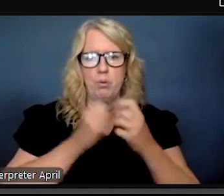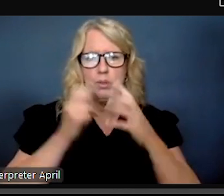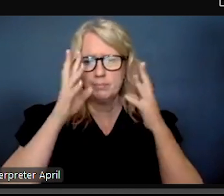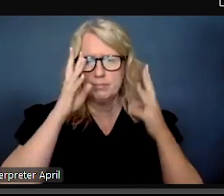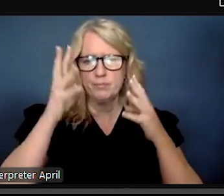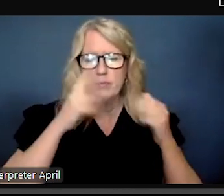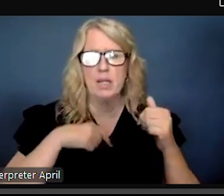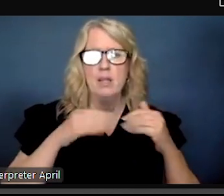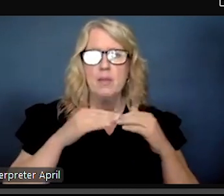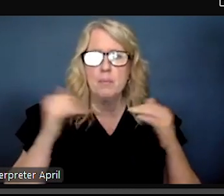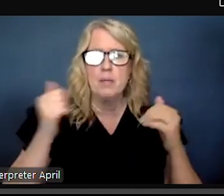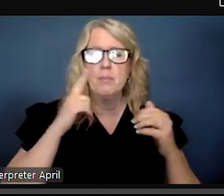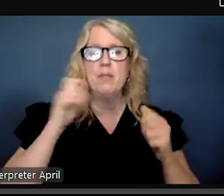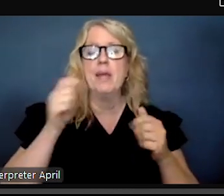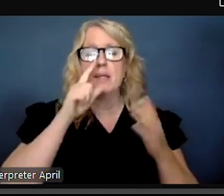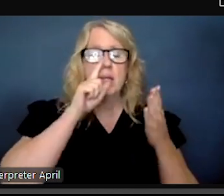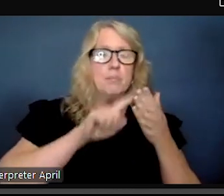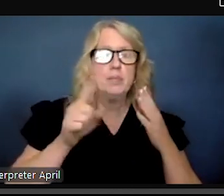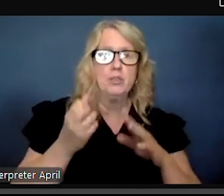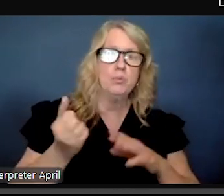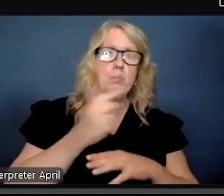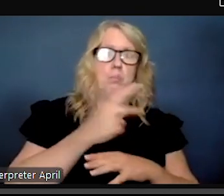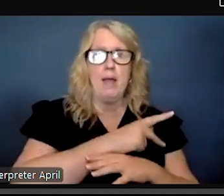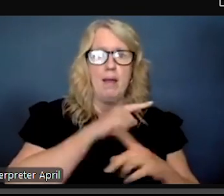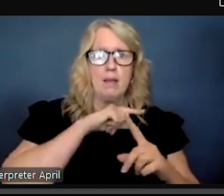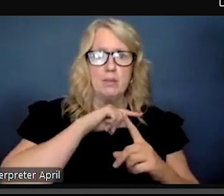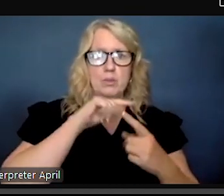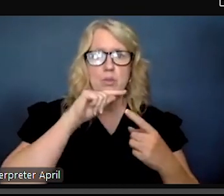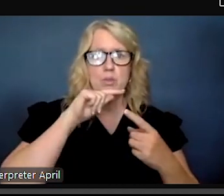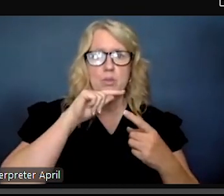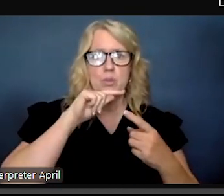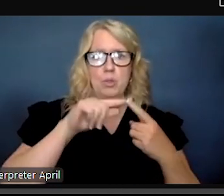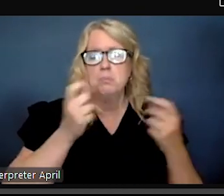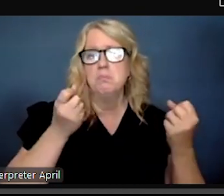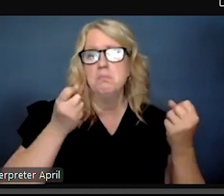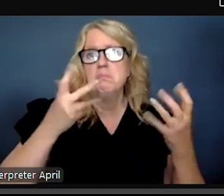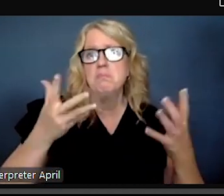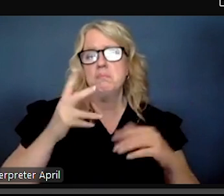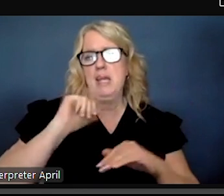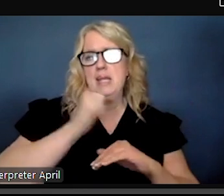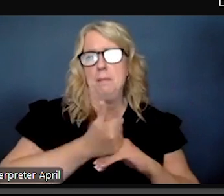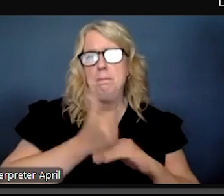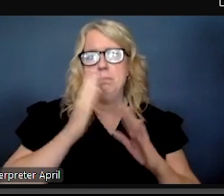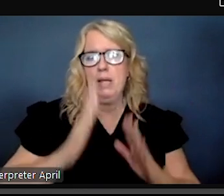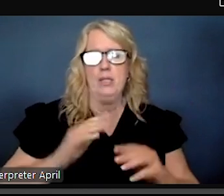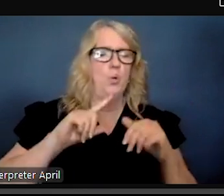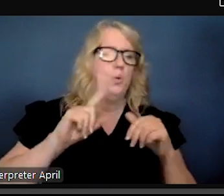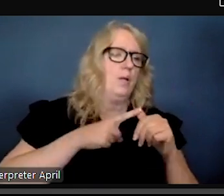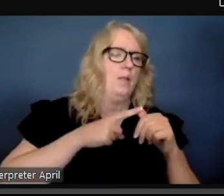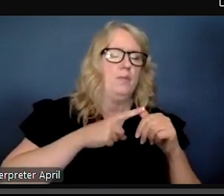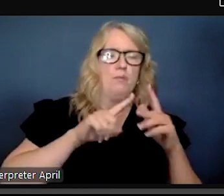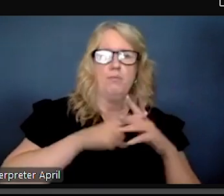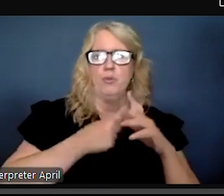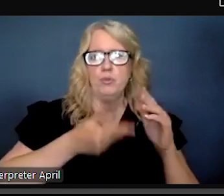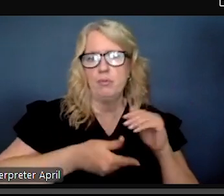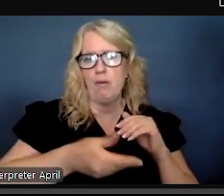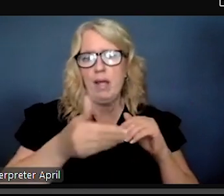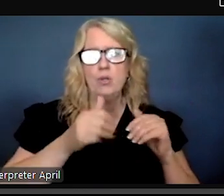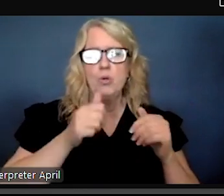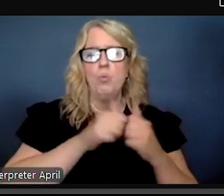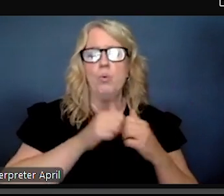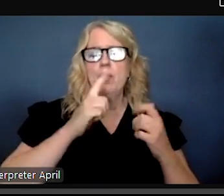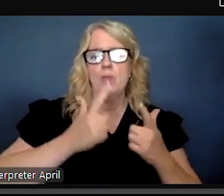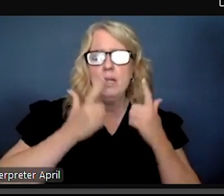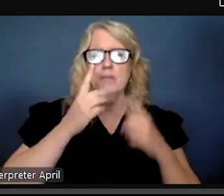peer movement's roots can be traced back to many pioneers. One of the earliest hired those with